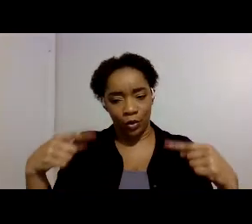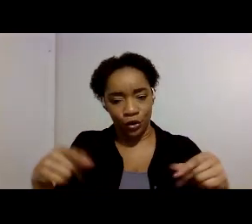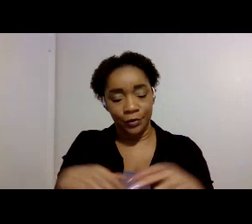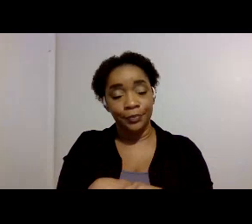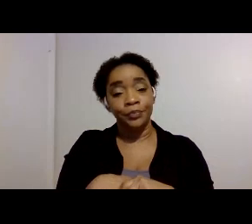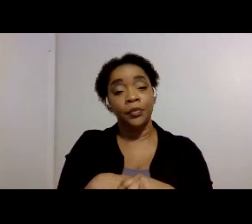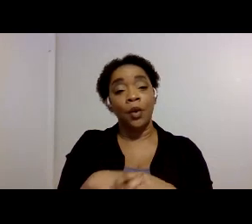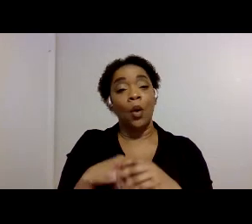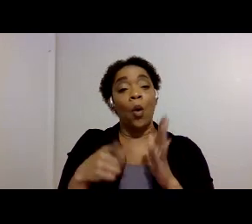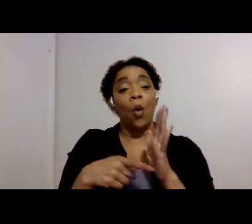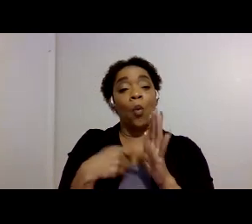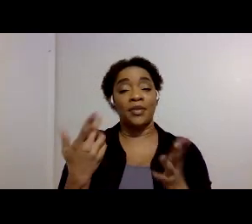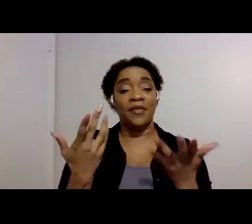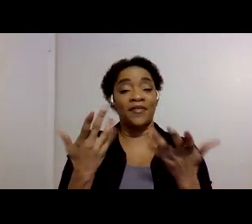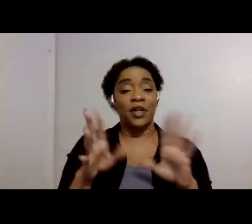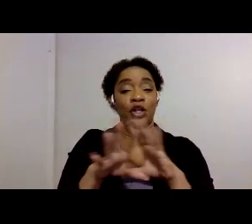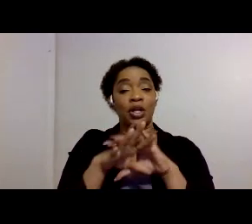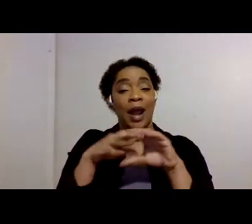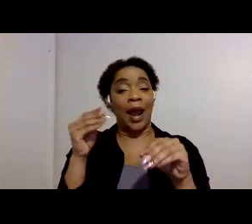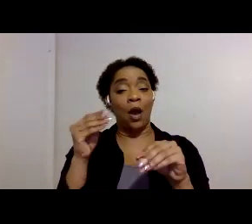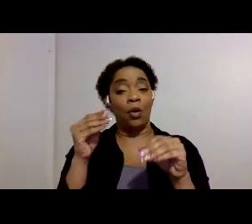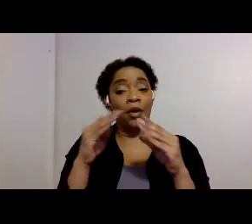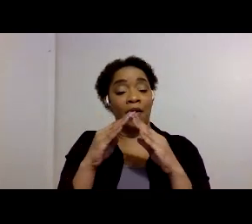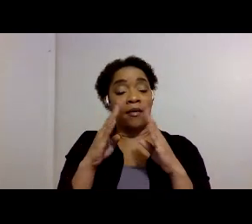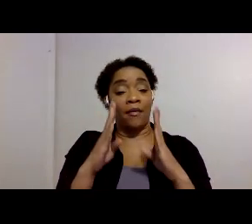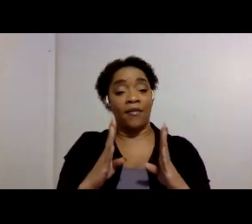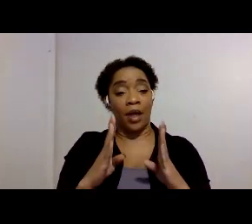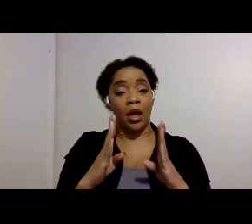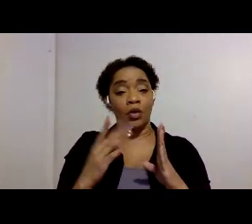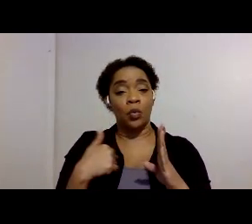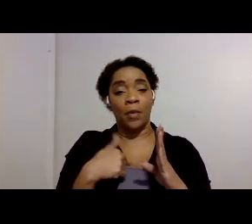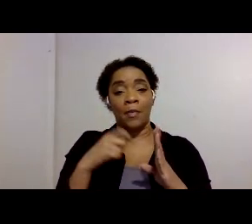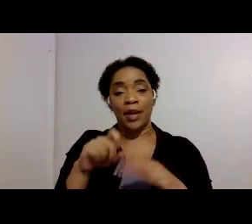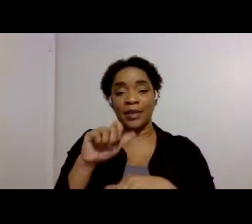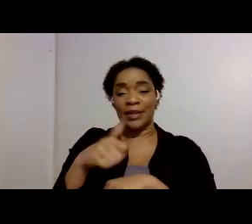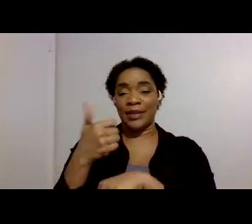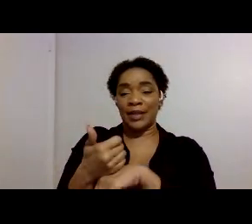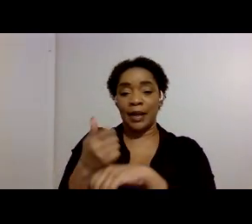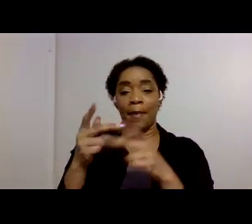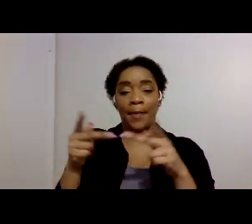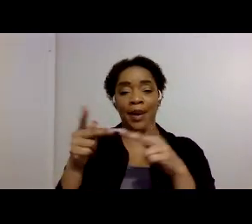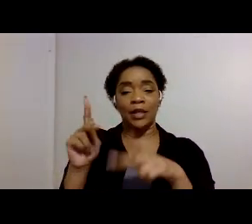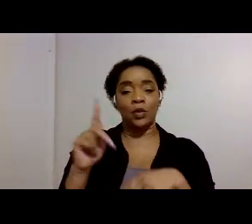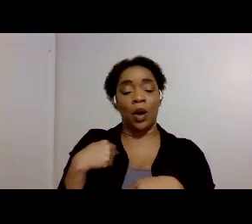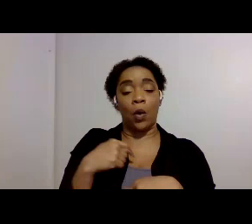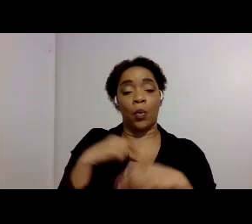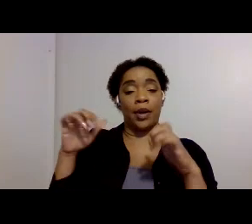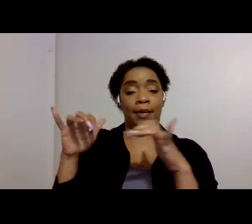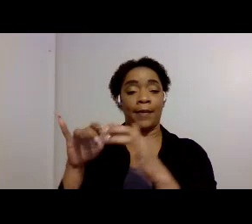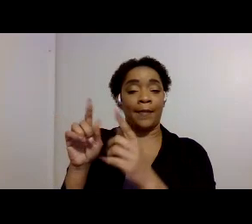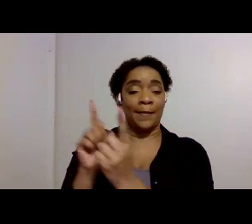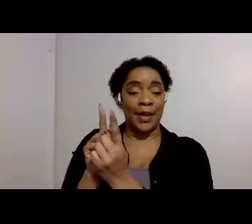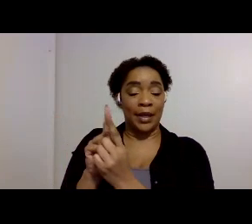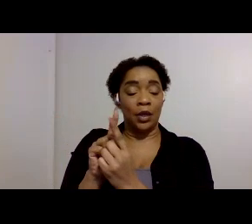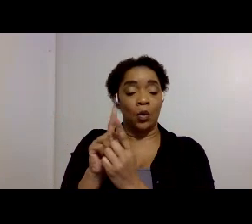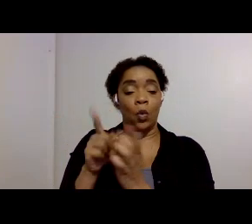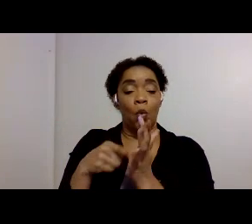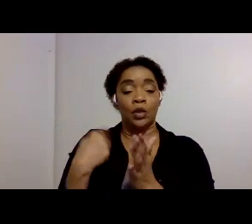home, we have to set up an assembly or rally point, or where are we going to meet up once we've exited the home